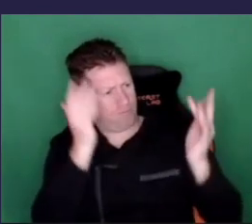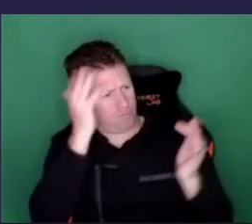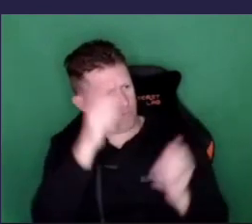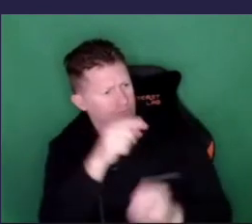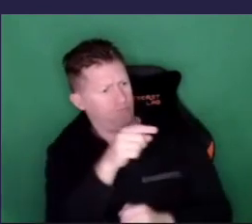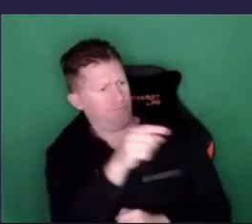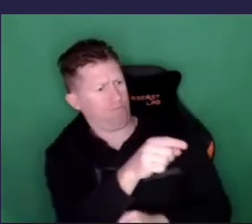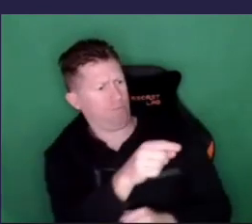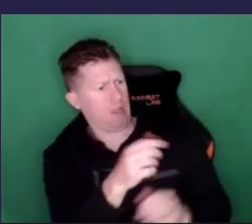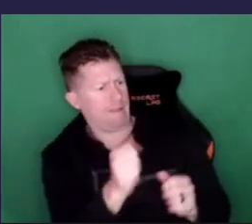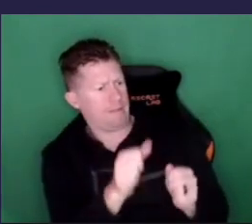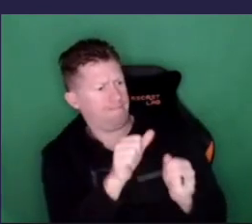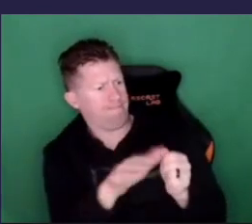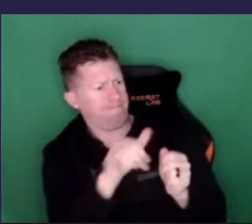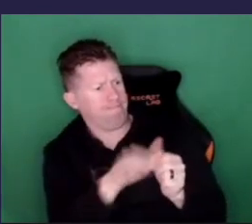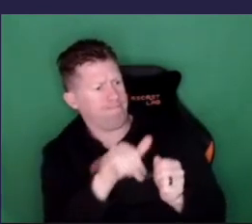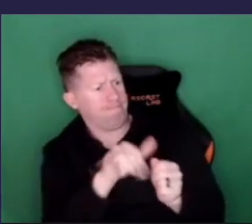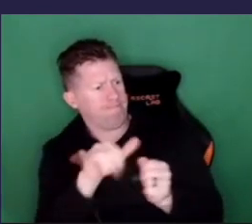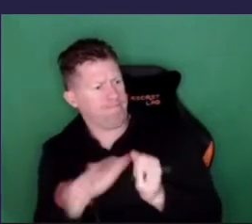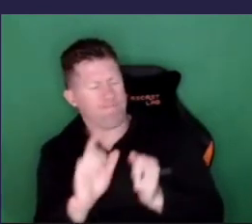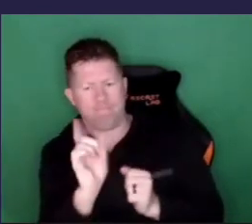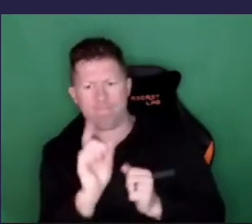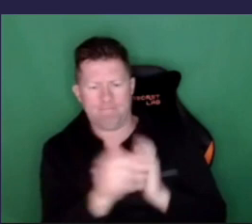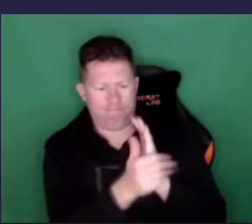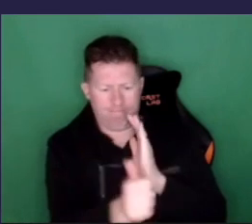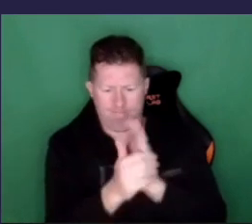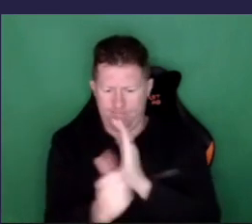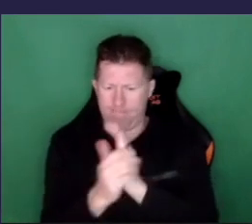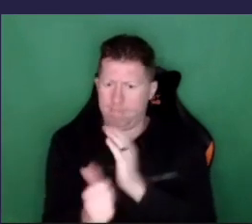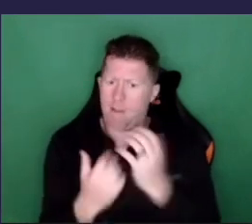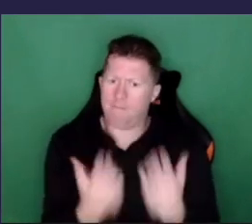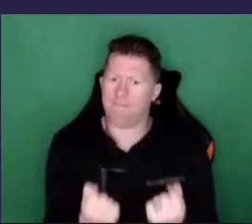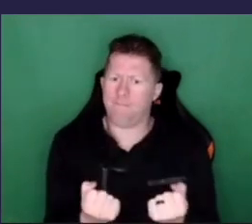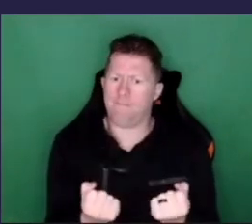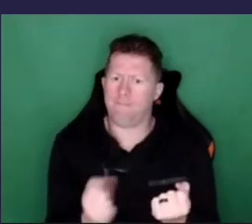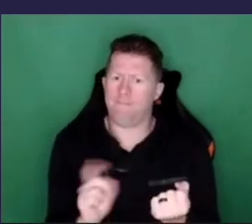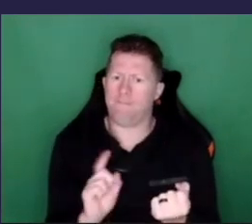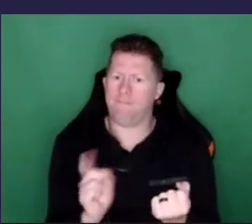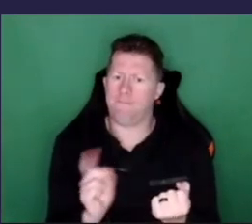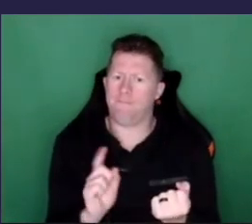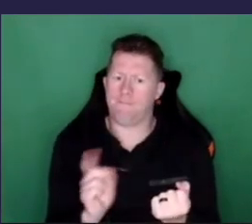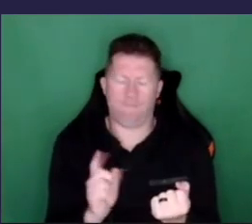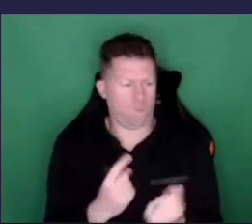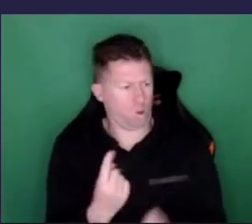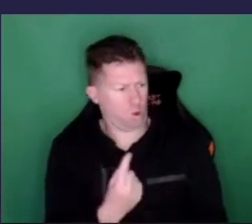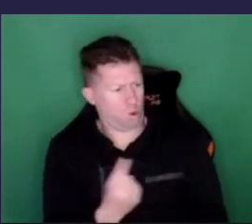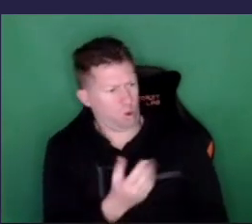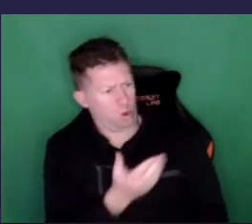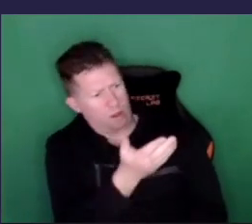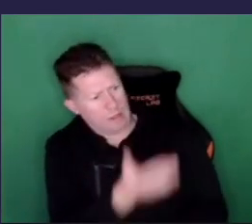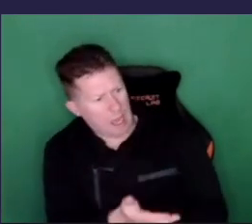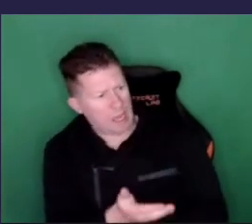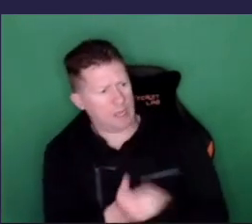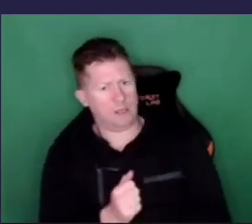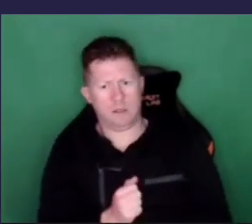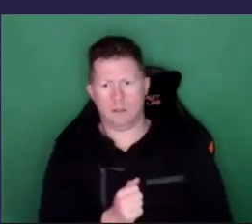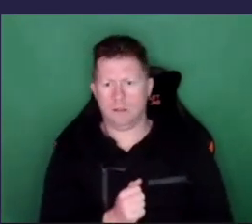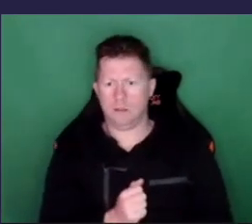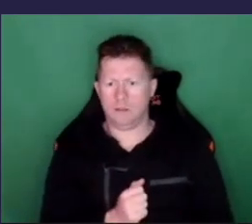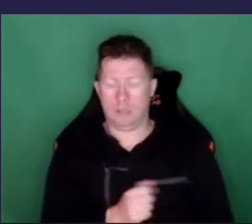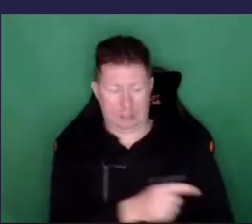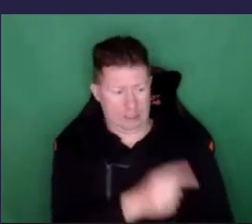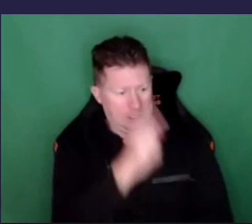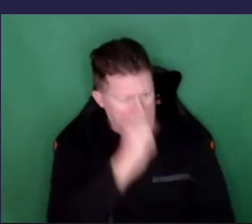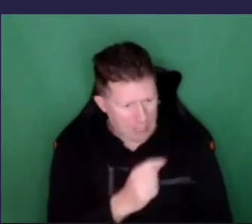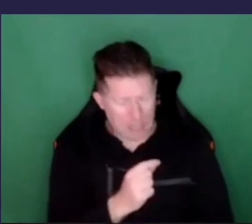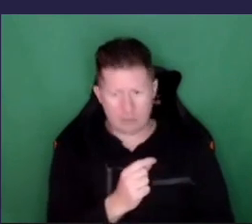person brings with her or him? Like, what are the gifts? Who is this person? What do people really appreciate